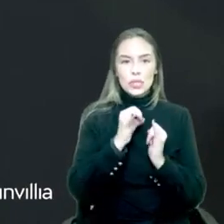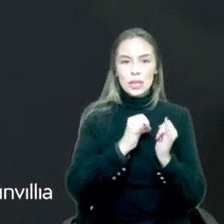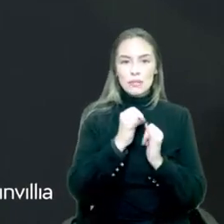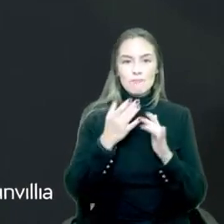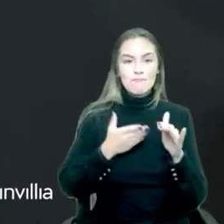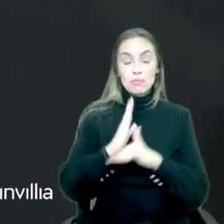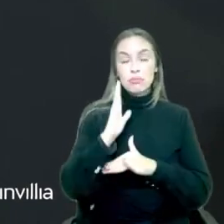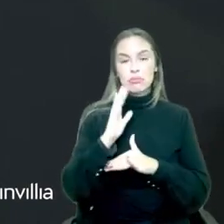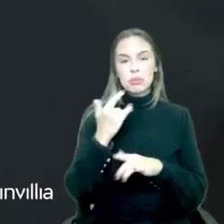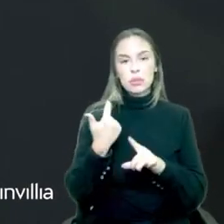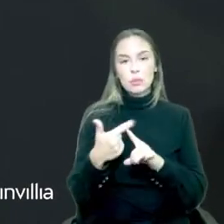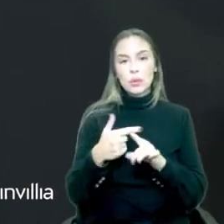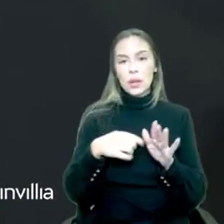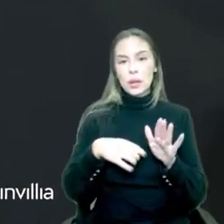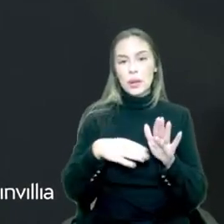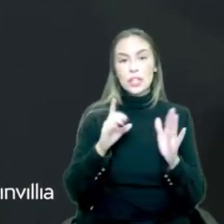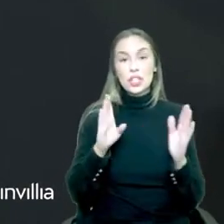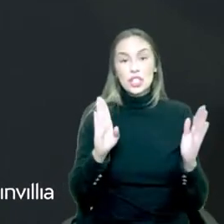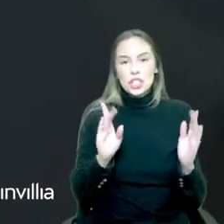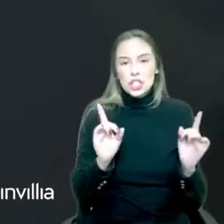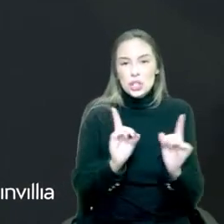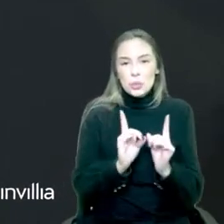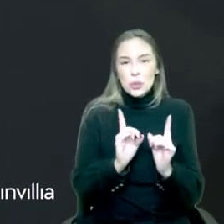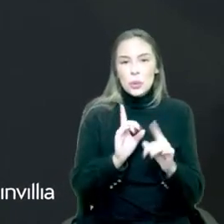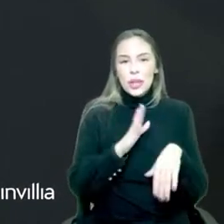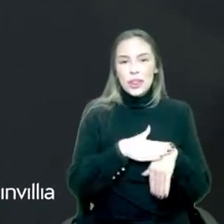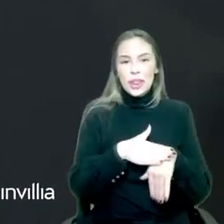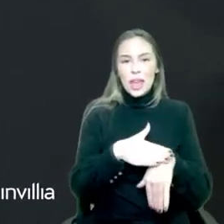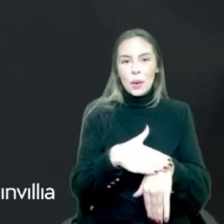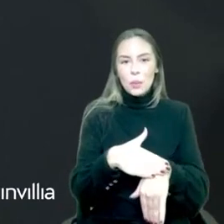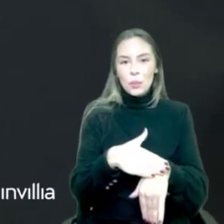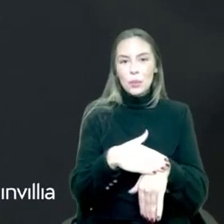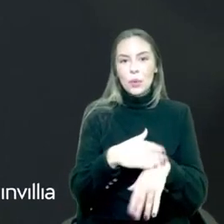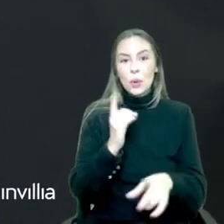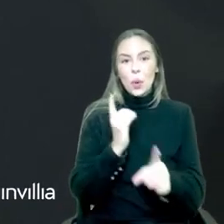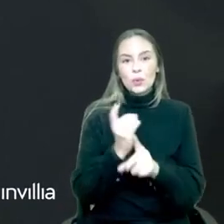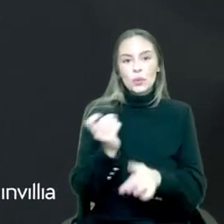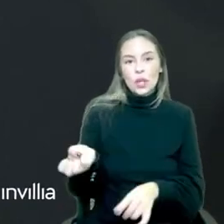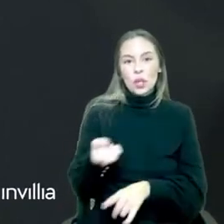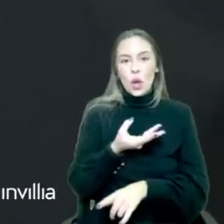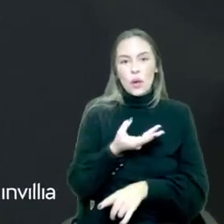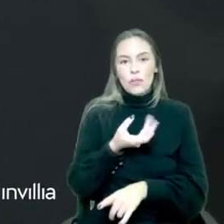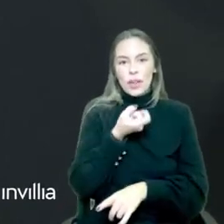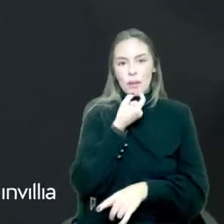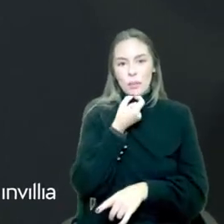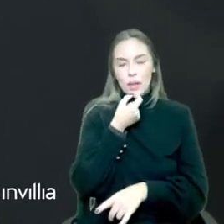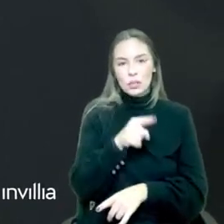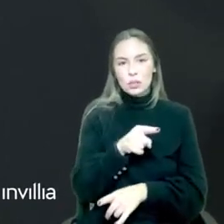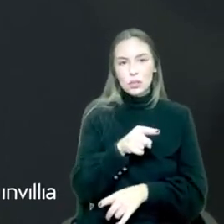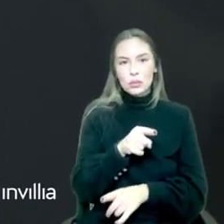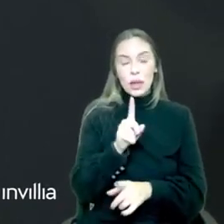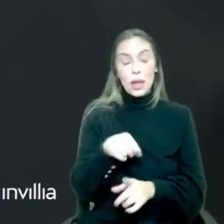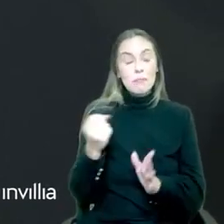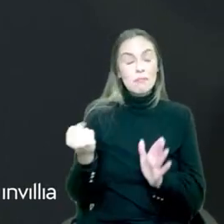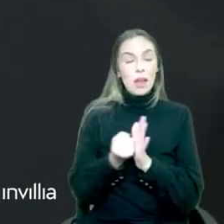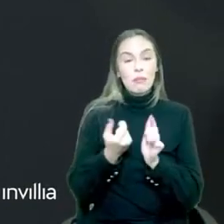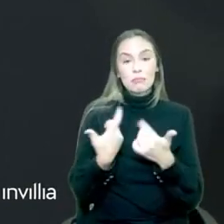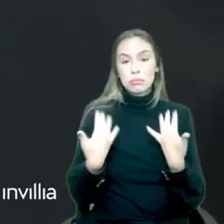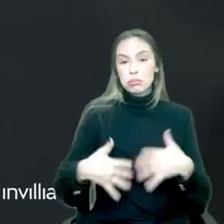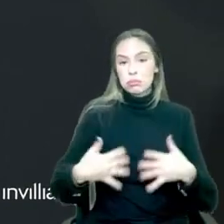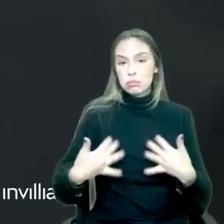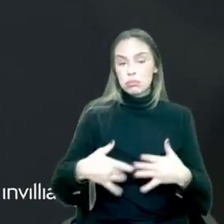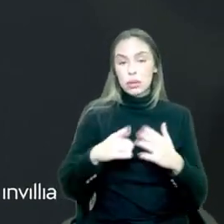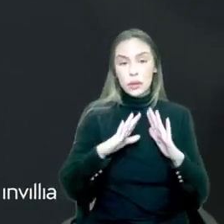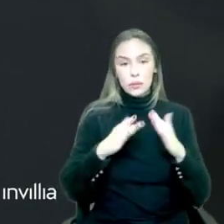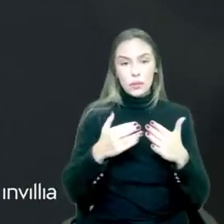the time of drug discovery. So this is super important and big. And the focus for us is oncology